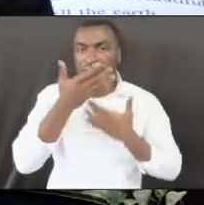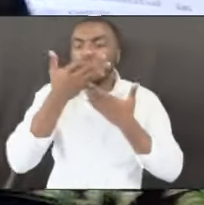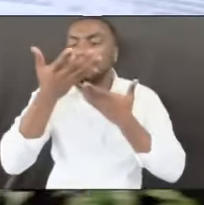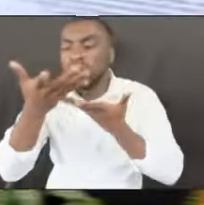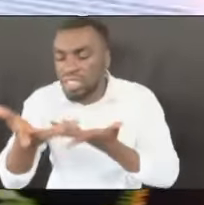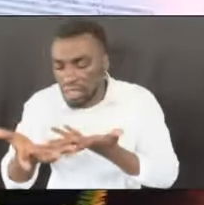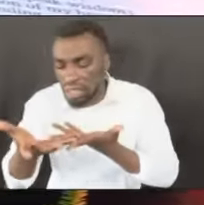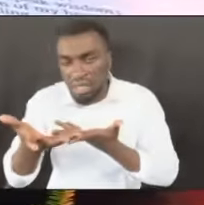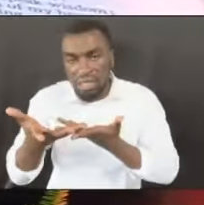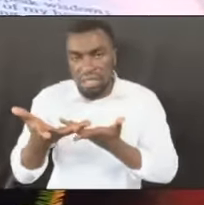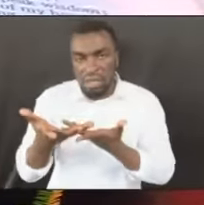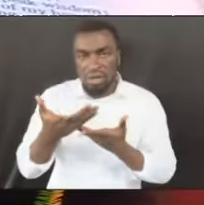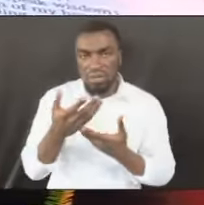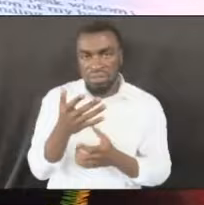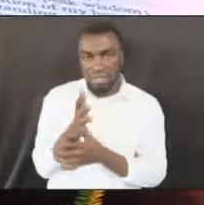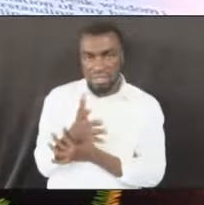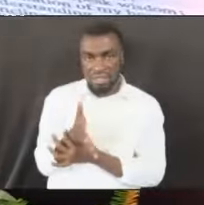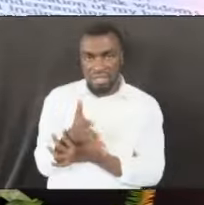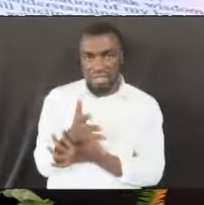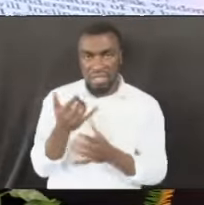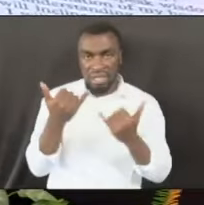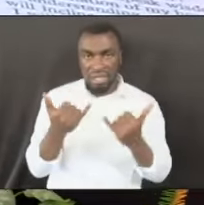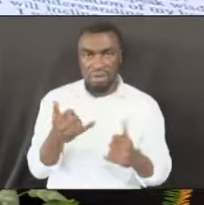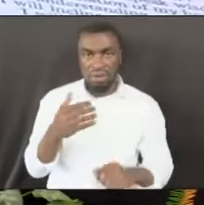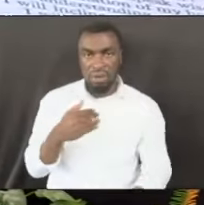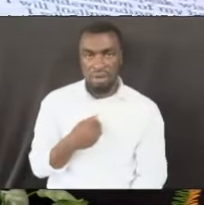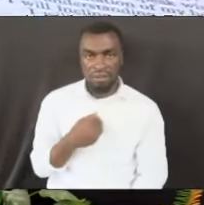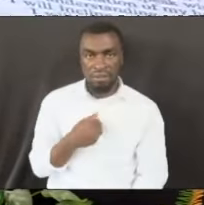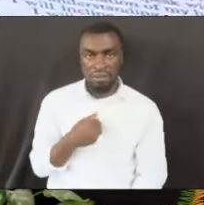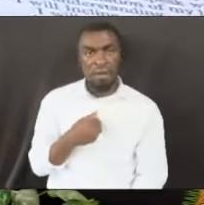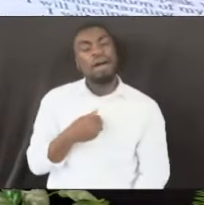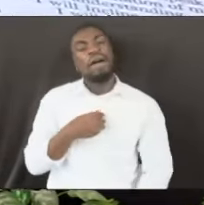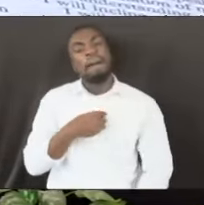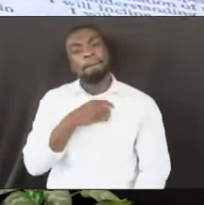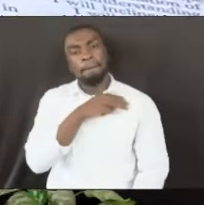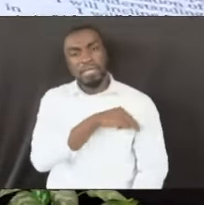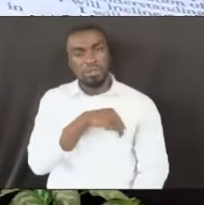here, he has now a missionary spirit.